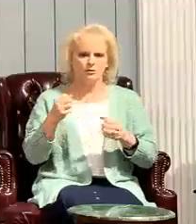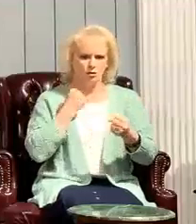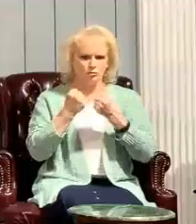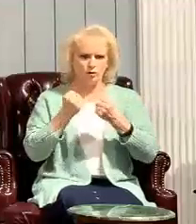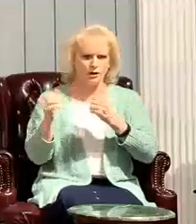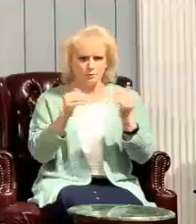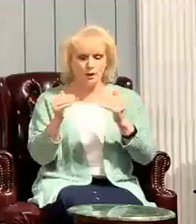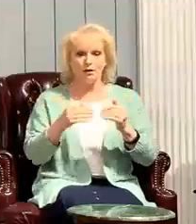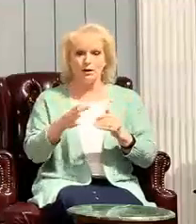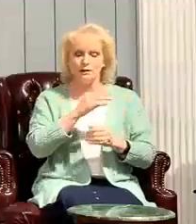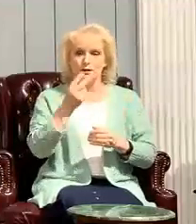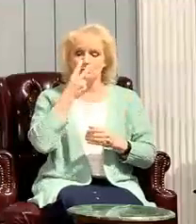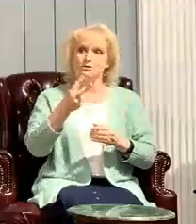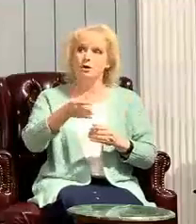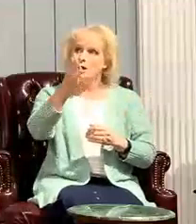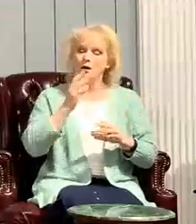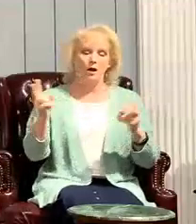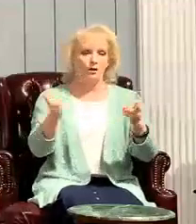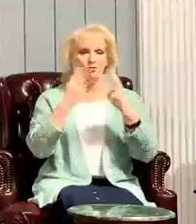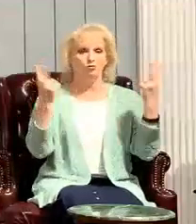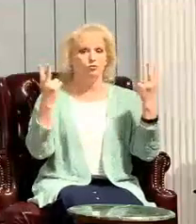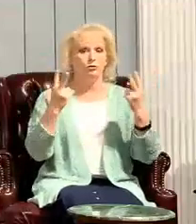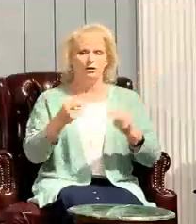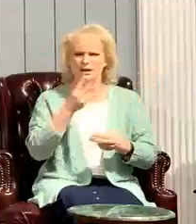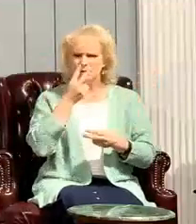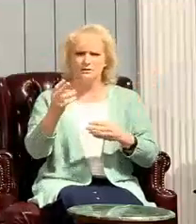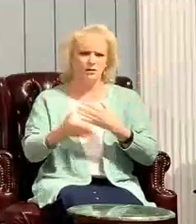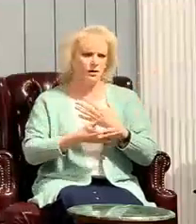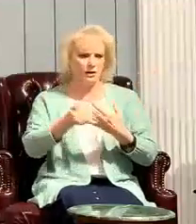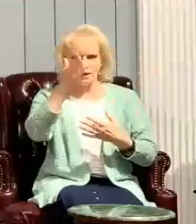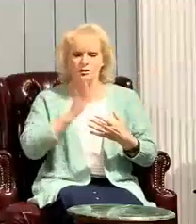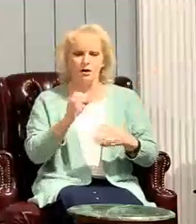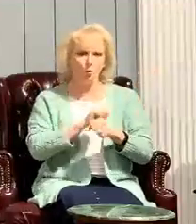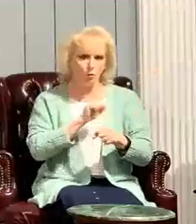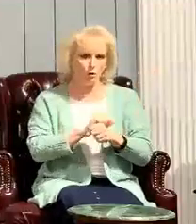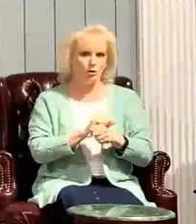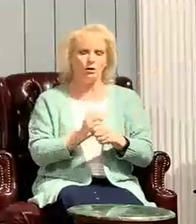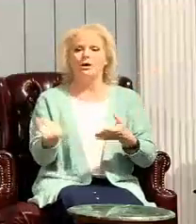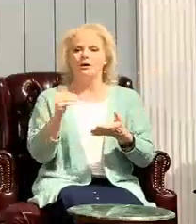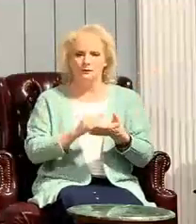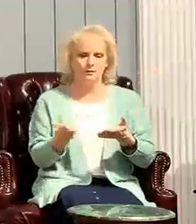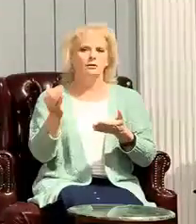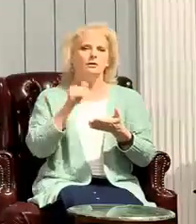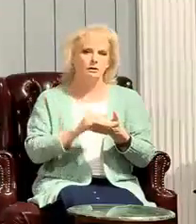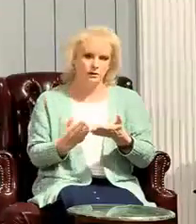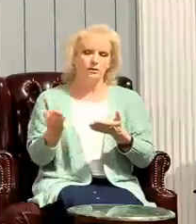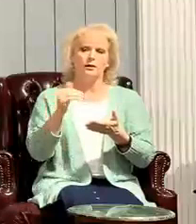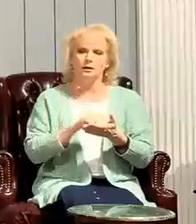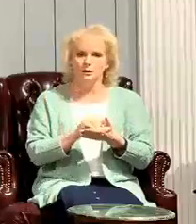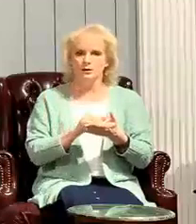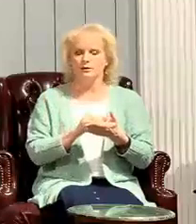God gave them victories in combat. They had seen the hand of God work at work again and again and